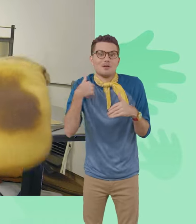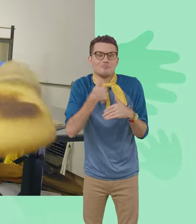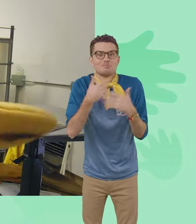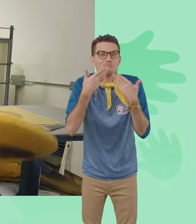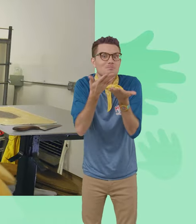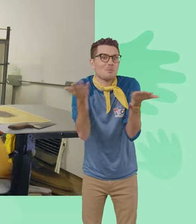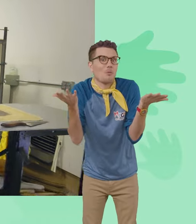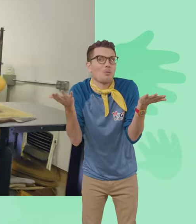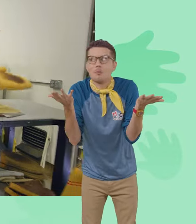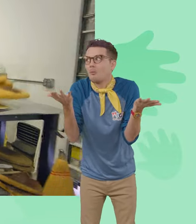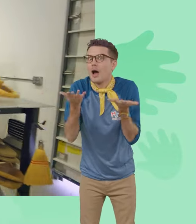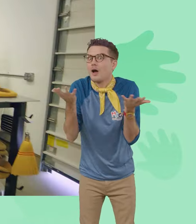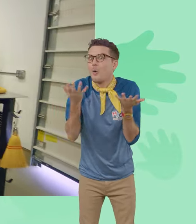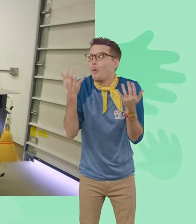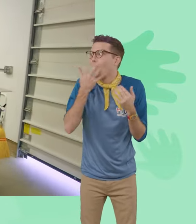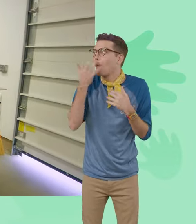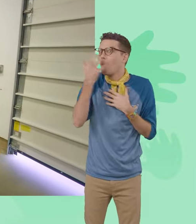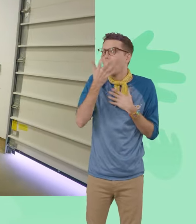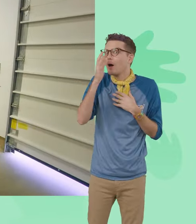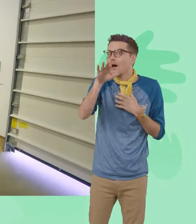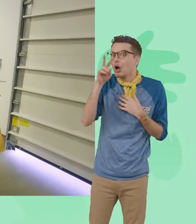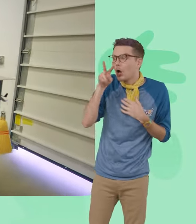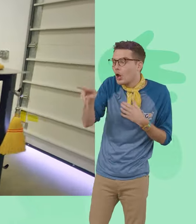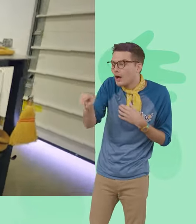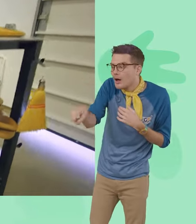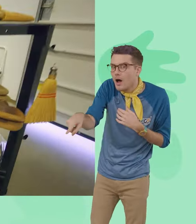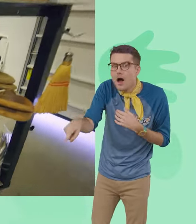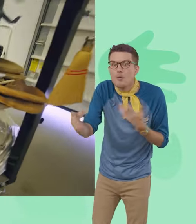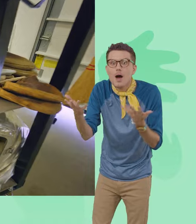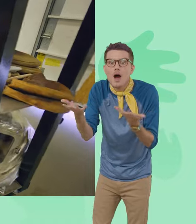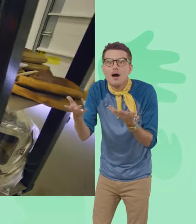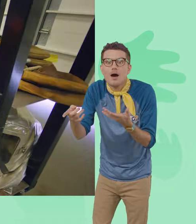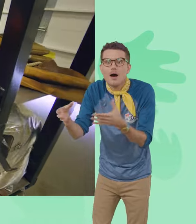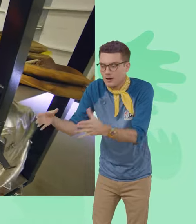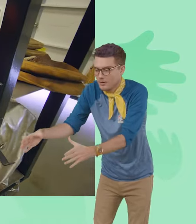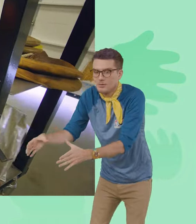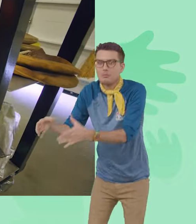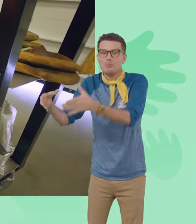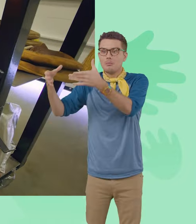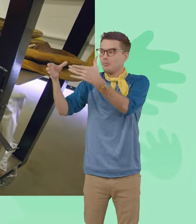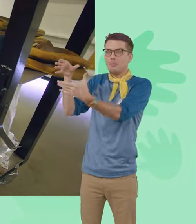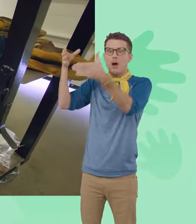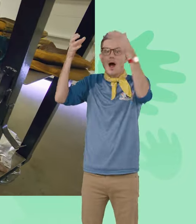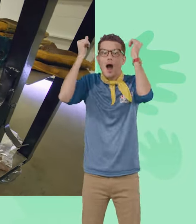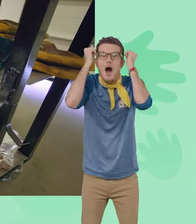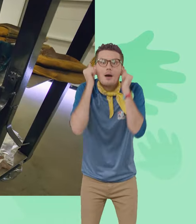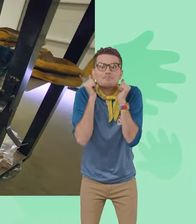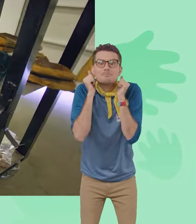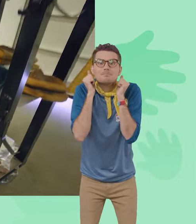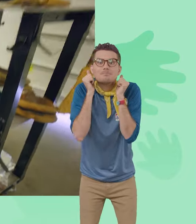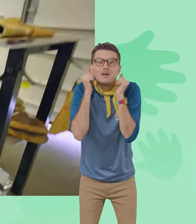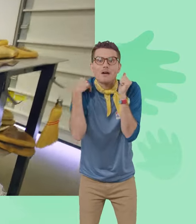Woo. Whoa, all right. Whoa. And down here, whoa, looks like